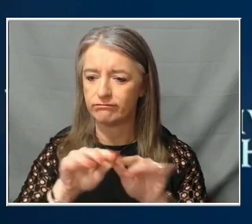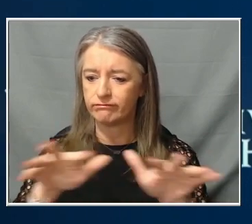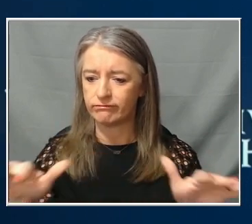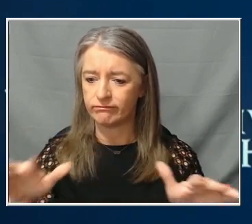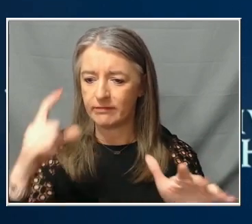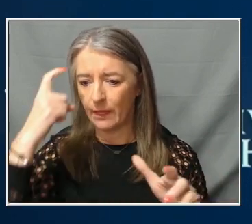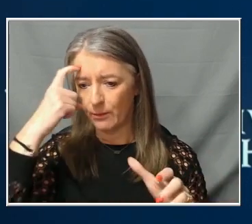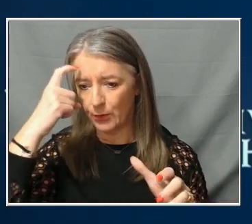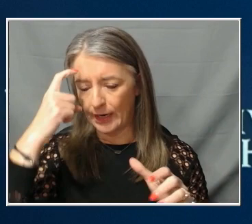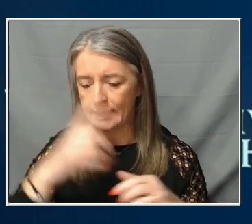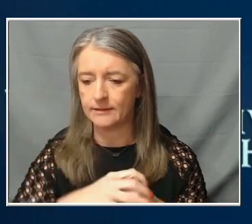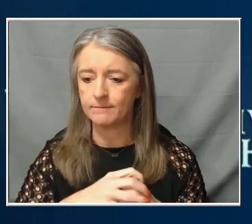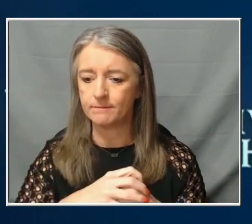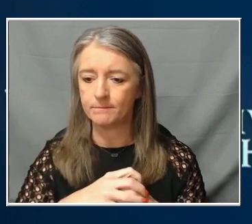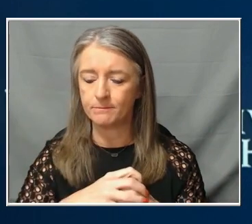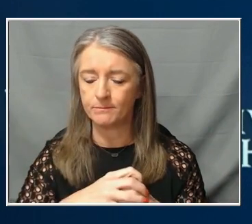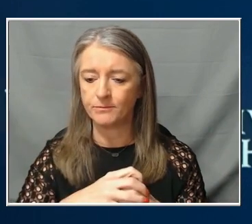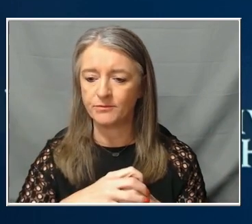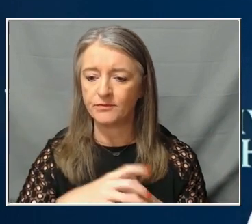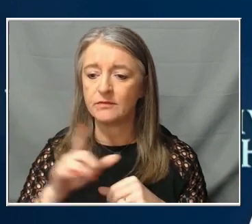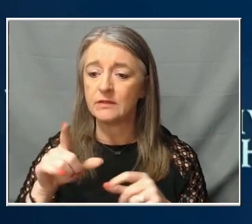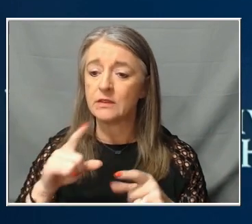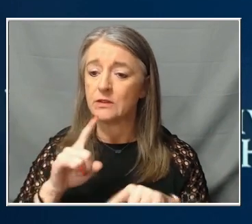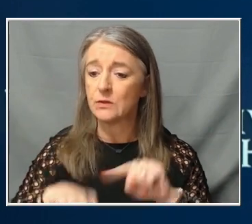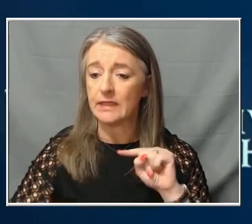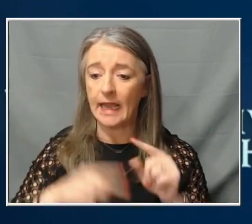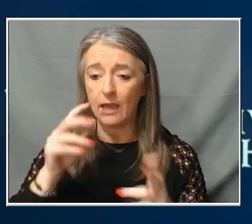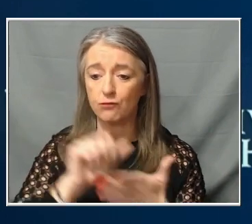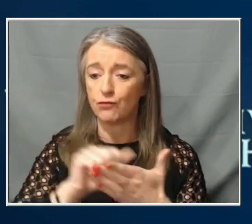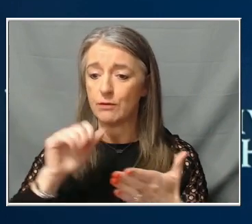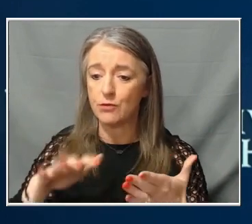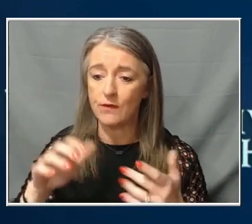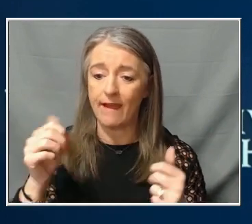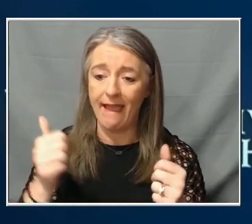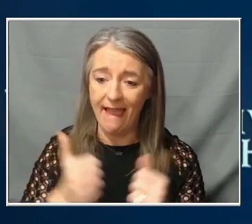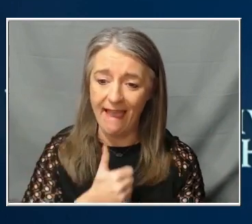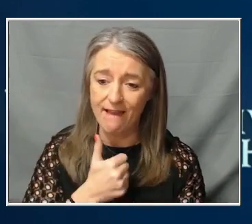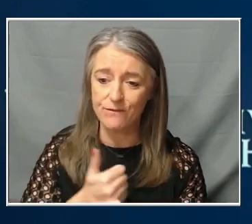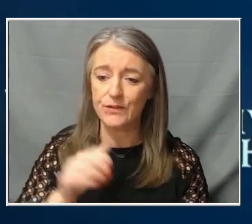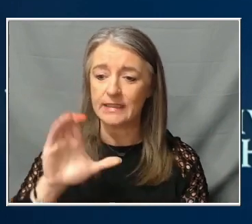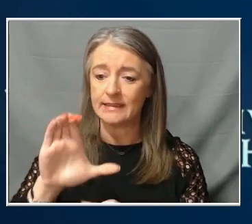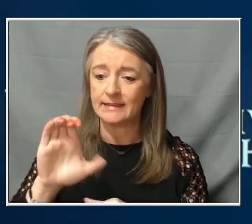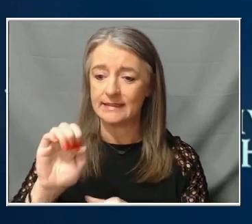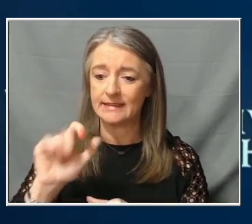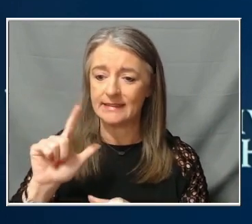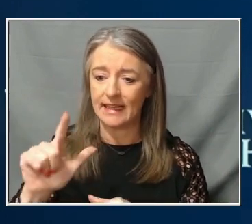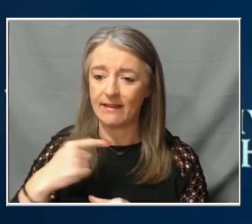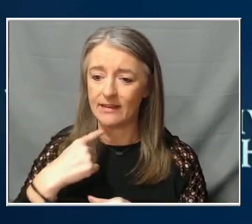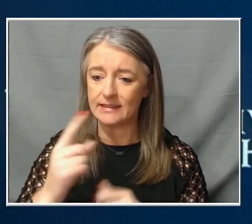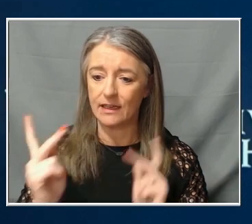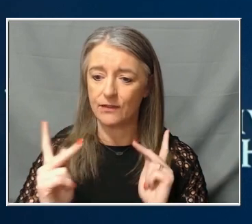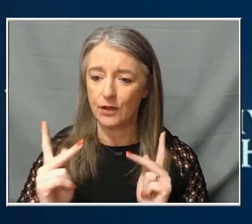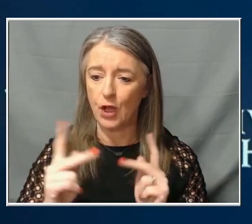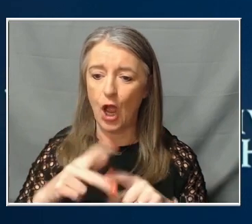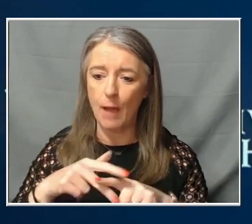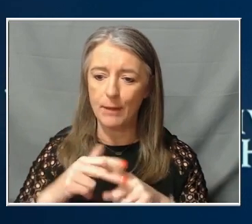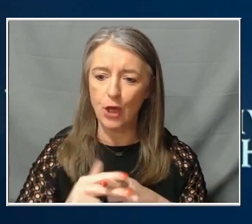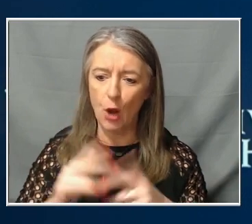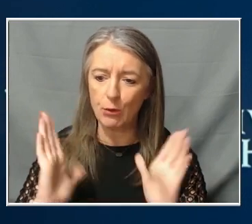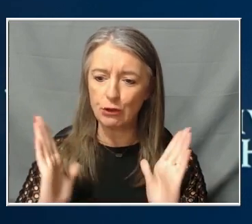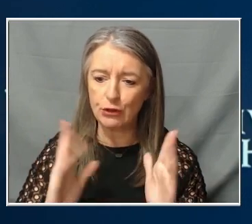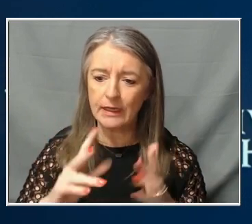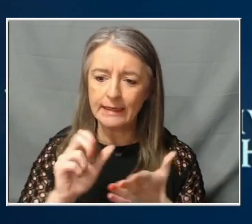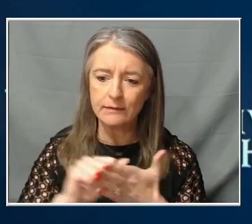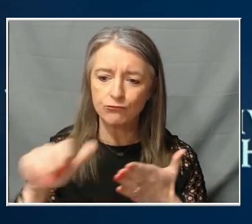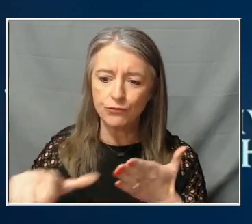And so, you know, you can't remove every cell. I always tell folks I'm a carpenter. I can go in and take out the majority